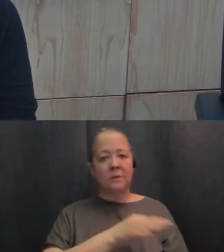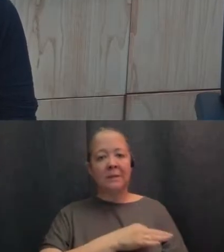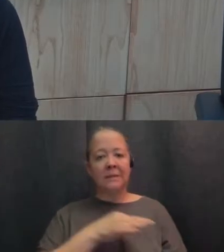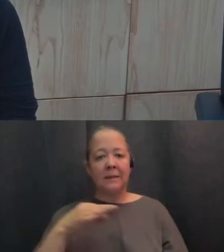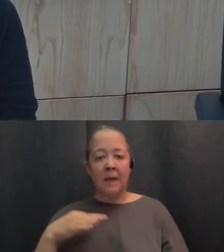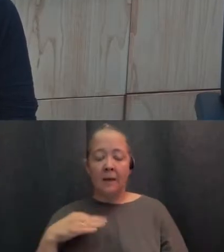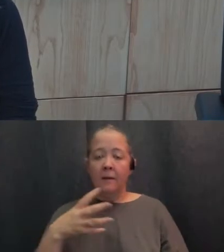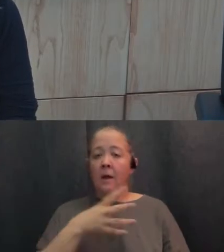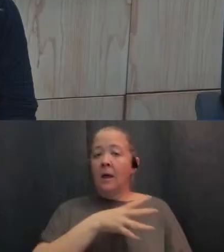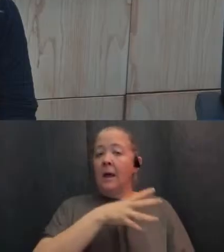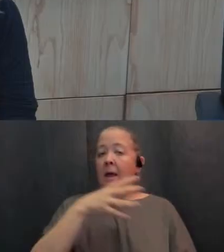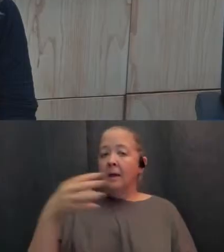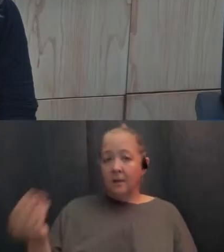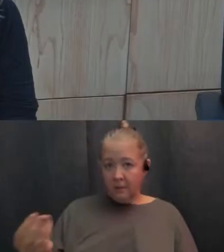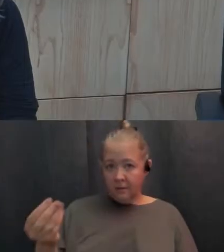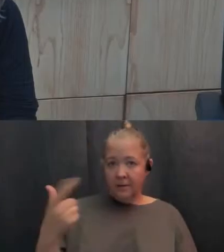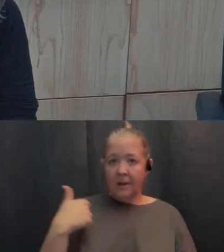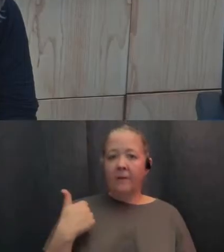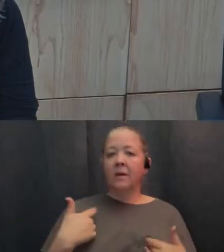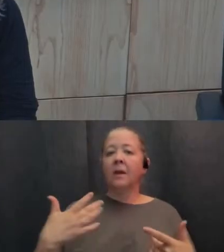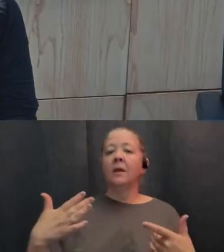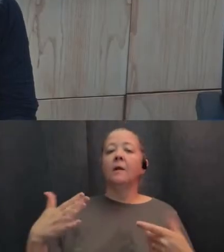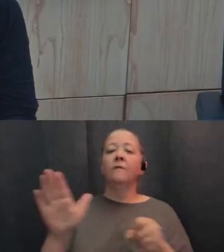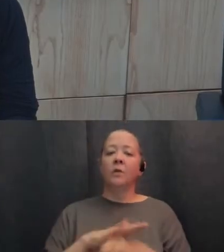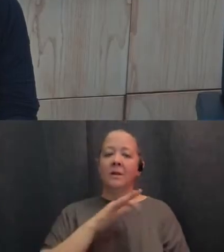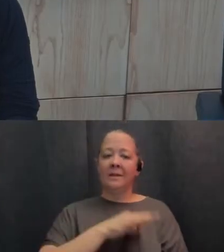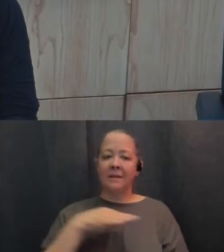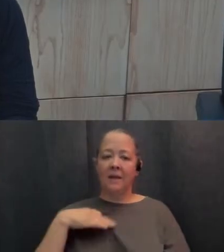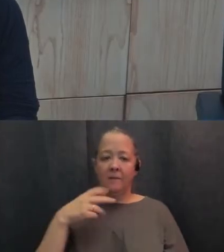And it's having a fully staffed police department.